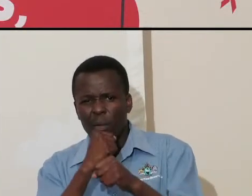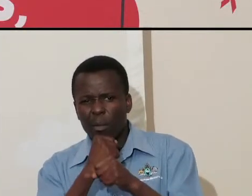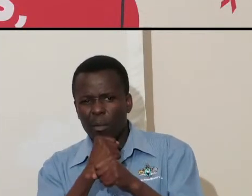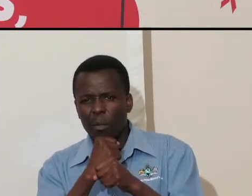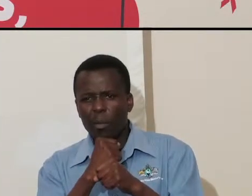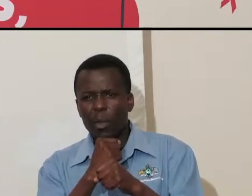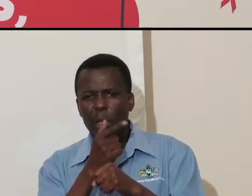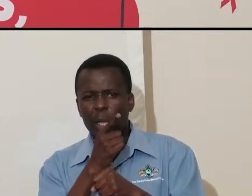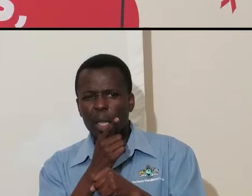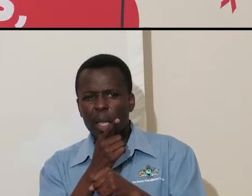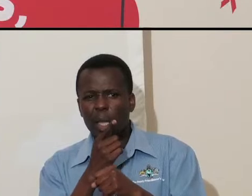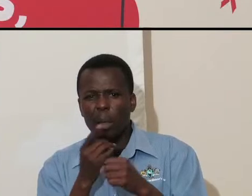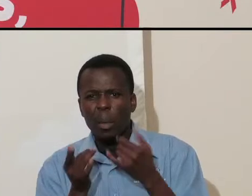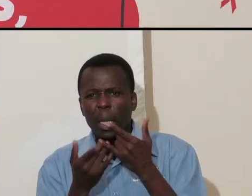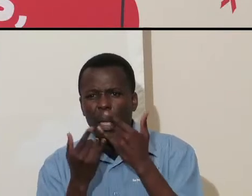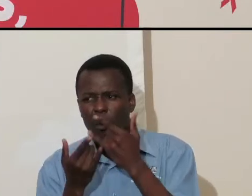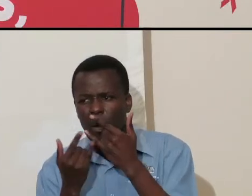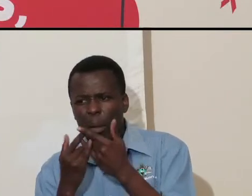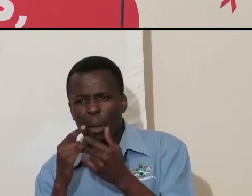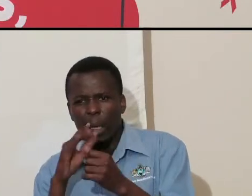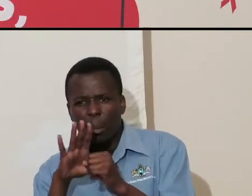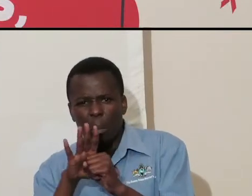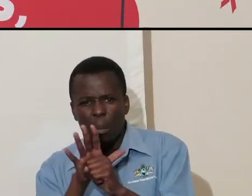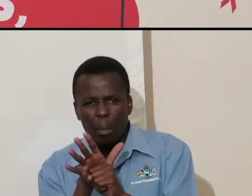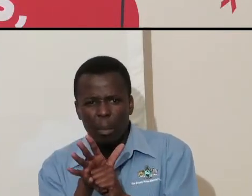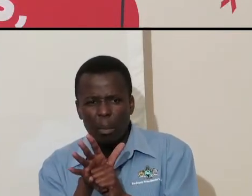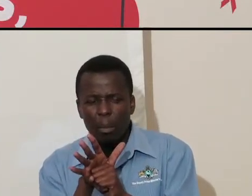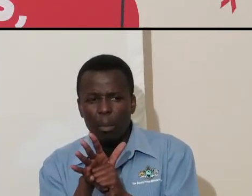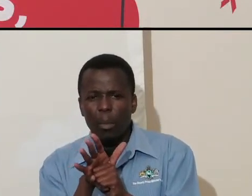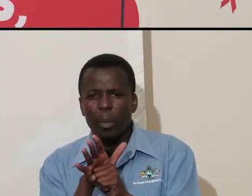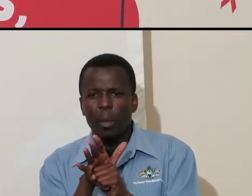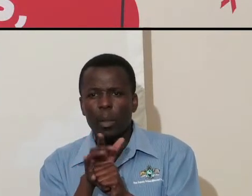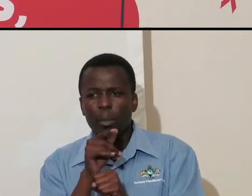In the response to COVID-19, we have seen her